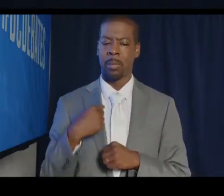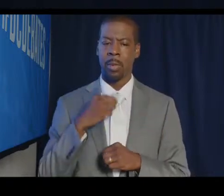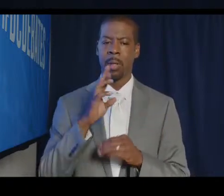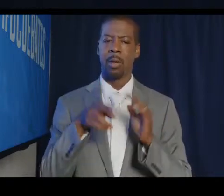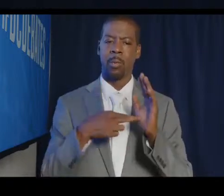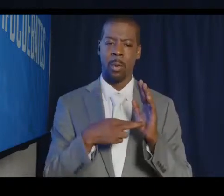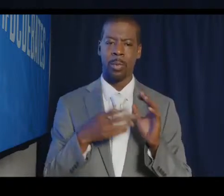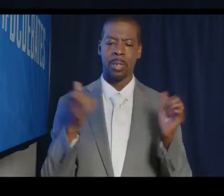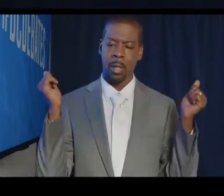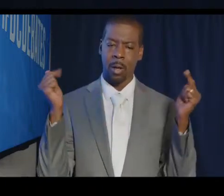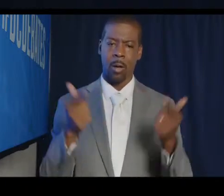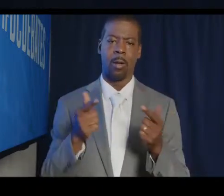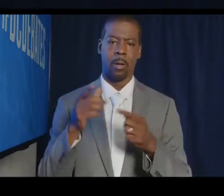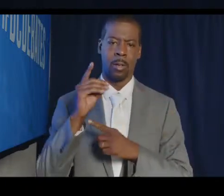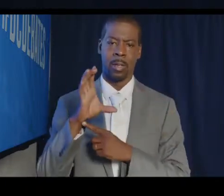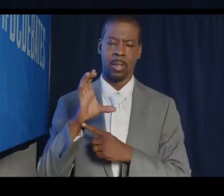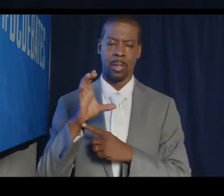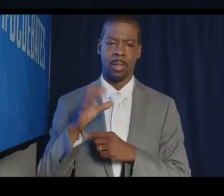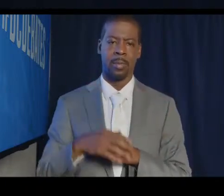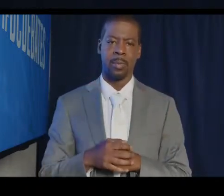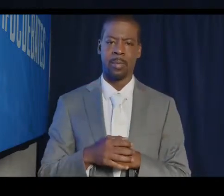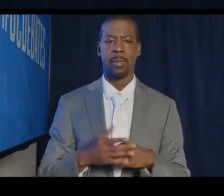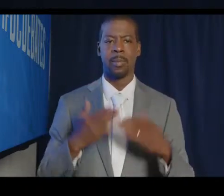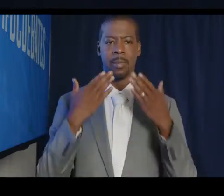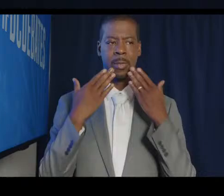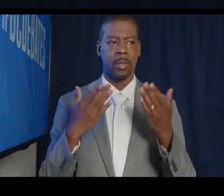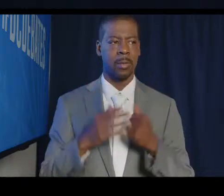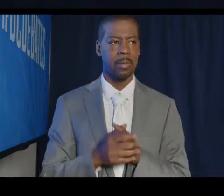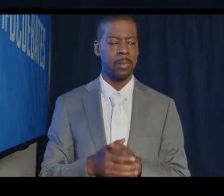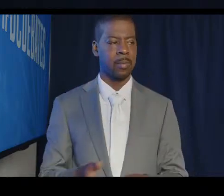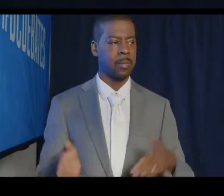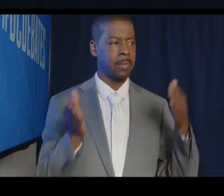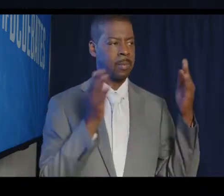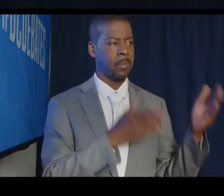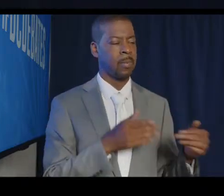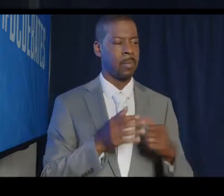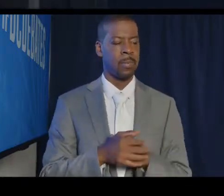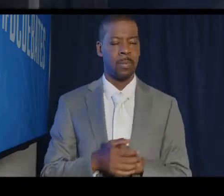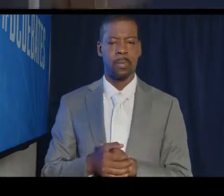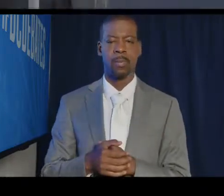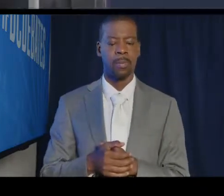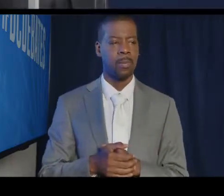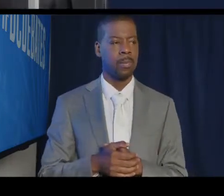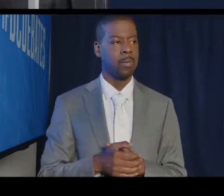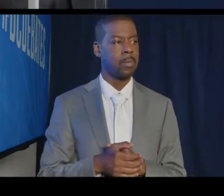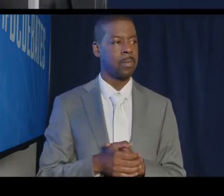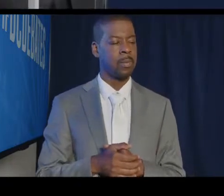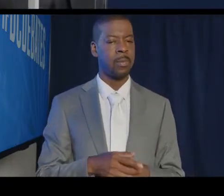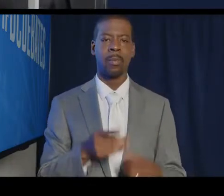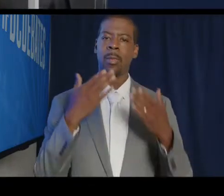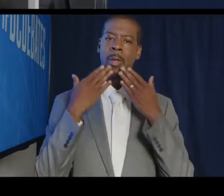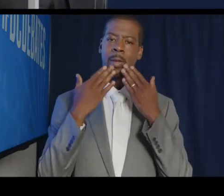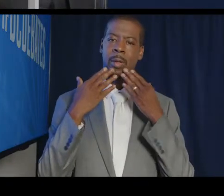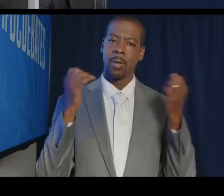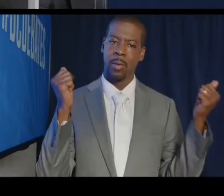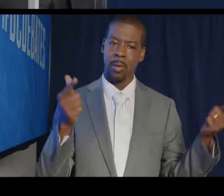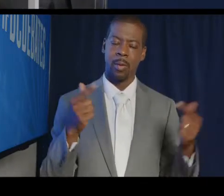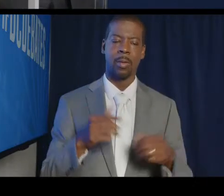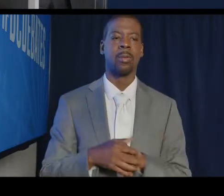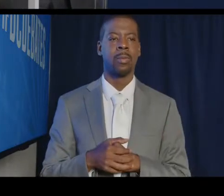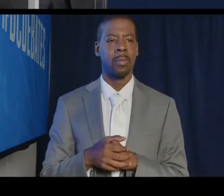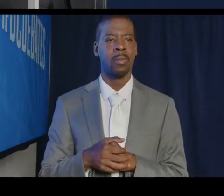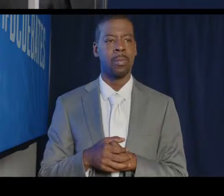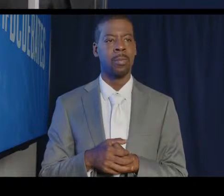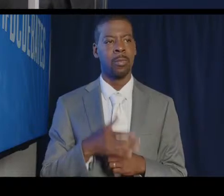communities across all of the District of Columbia. Thank you. Thank you. Next up, Councilmember Henderson. Thank you, Michael, and good evening, everyone. Thank you to